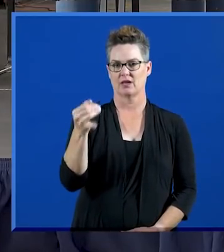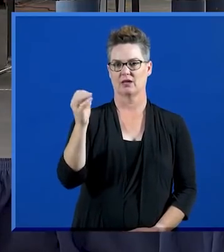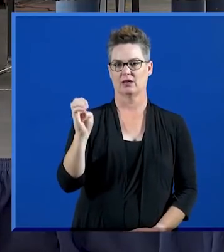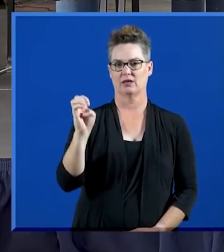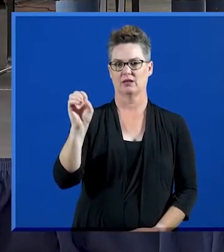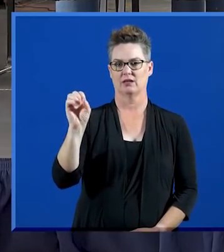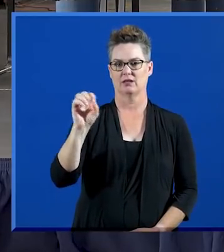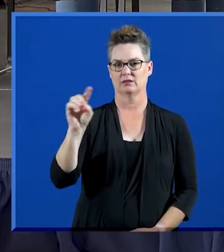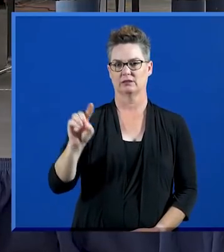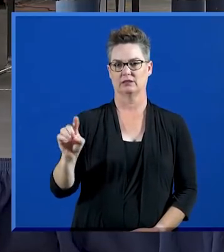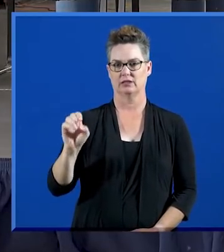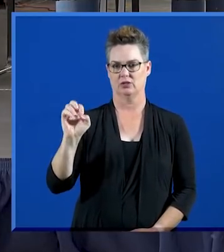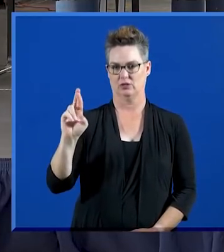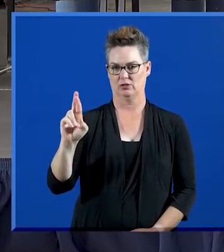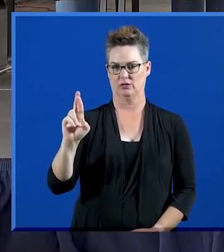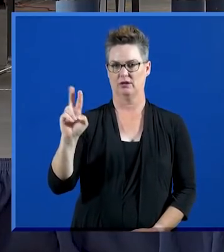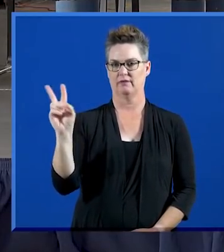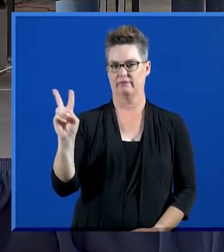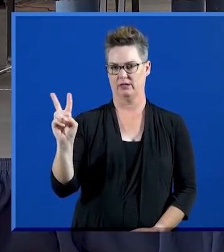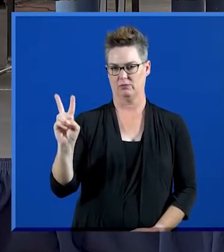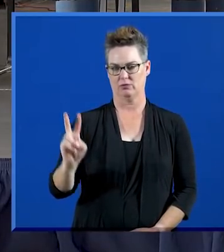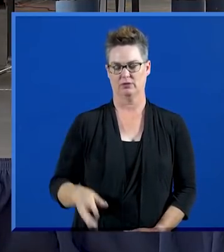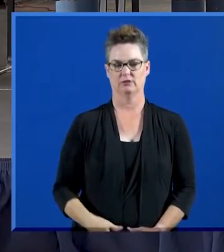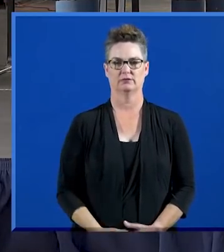Jesser Villamor.